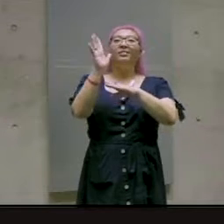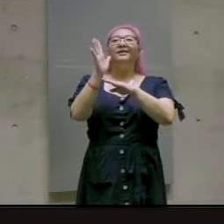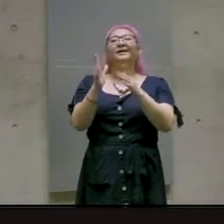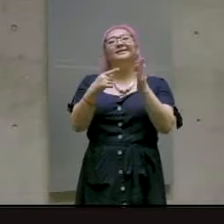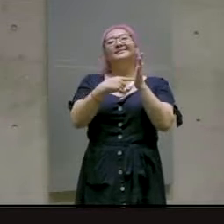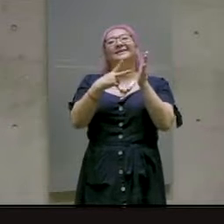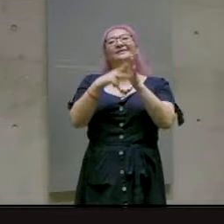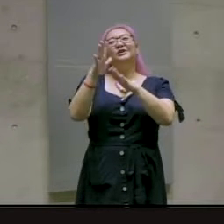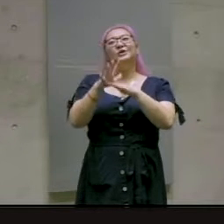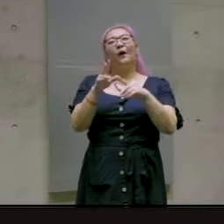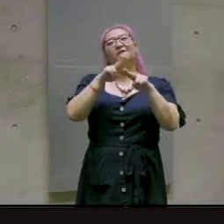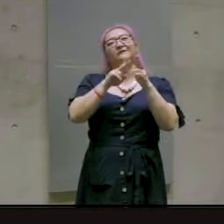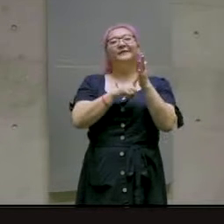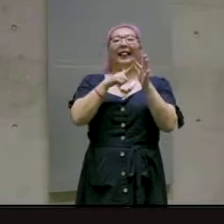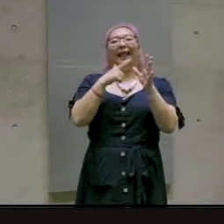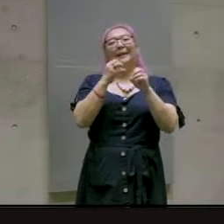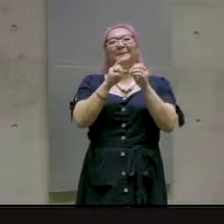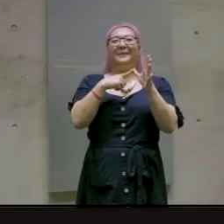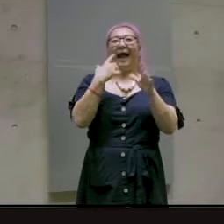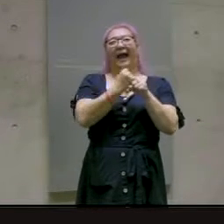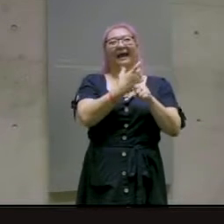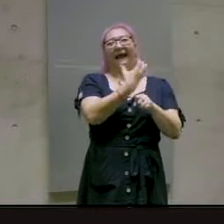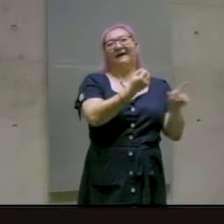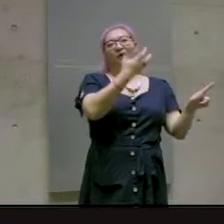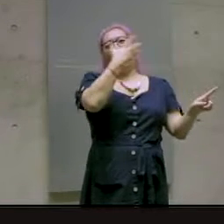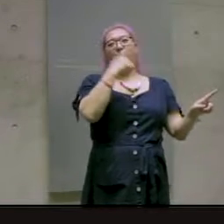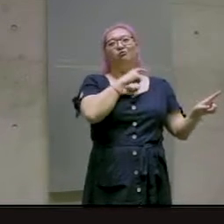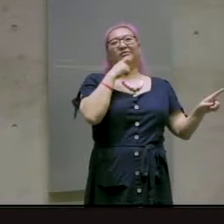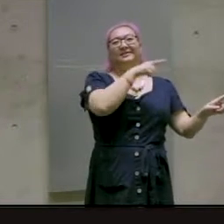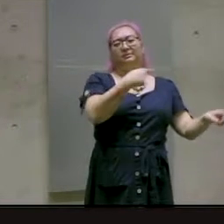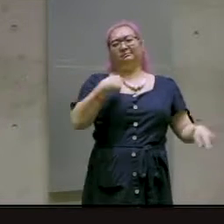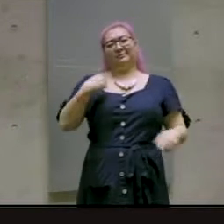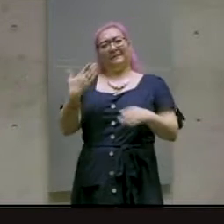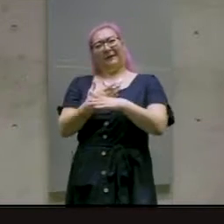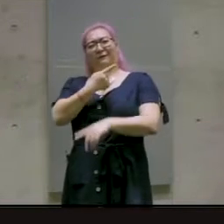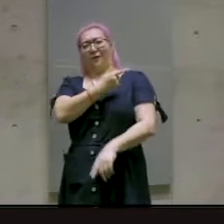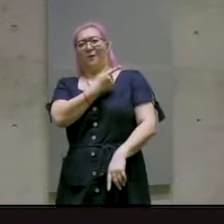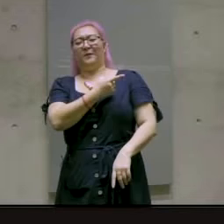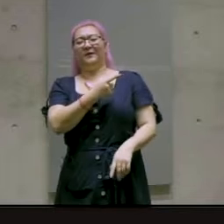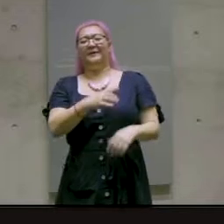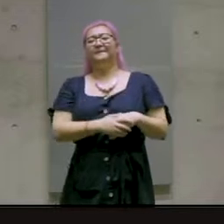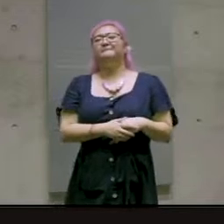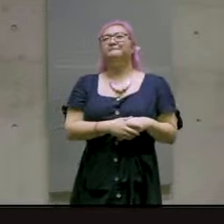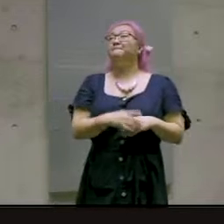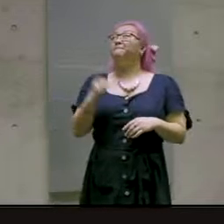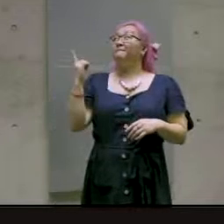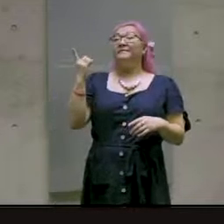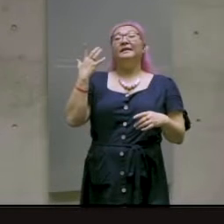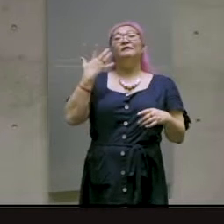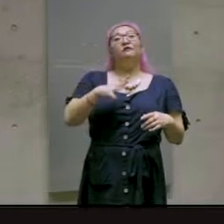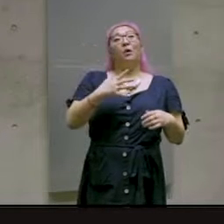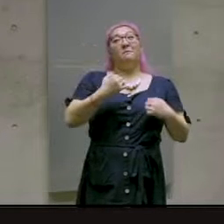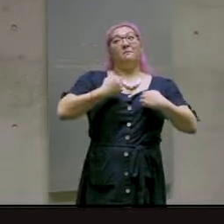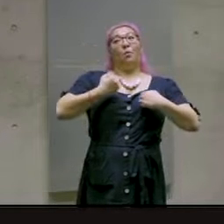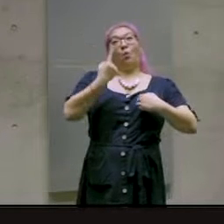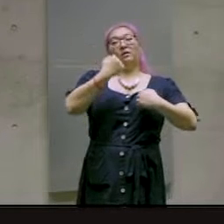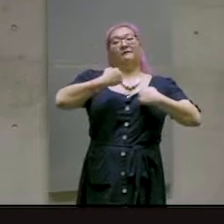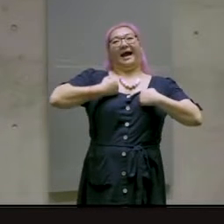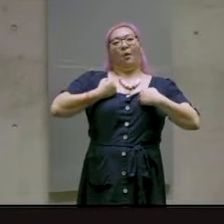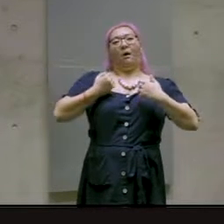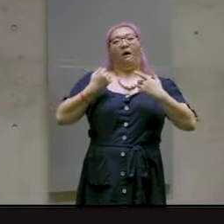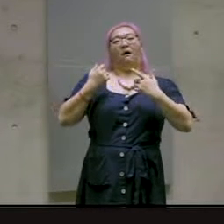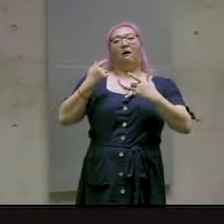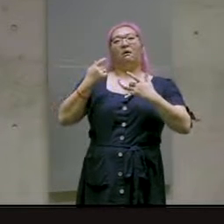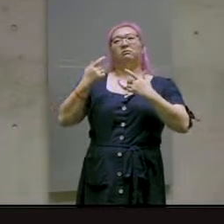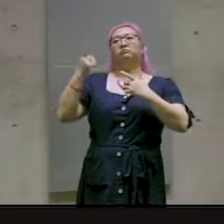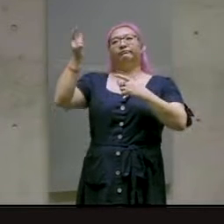He is the intrepid deacon. He is from one of our Fall in London exceptional stories, which are like subscriber stories. That kind of already establishes a context